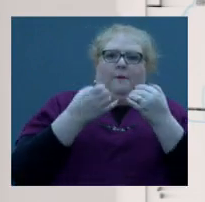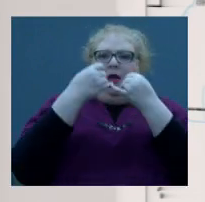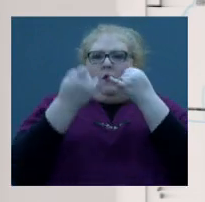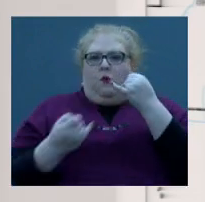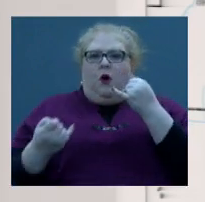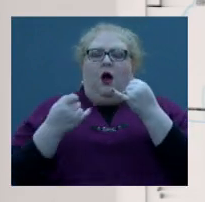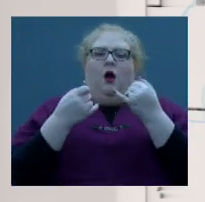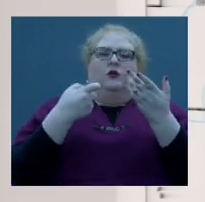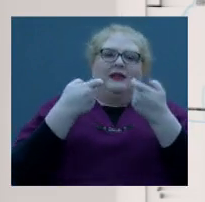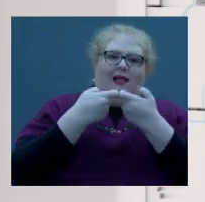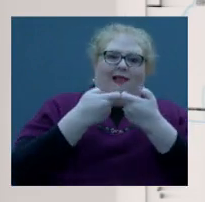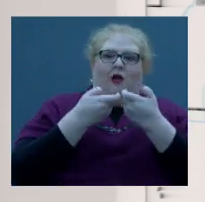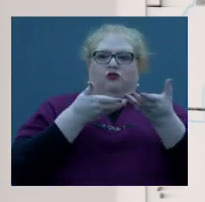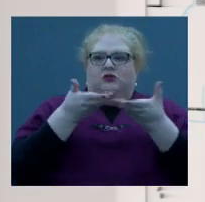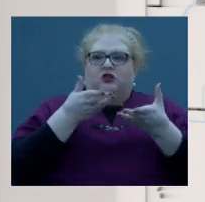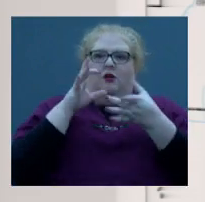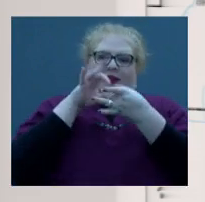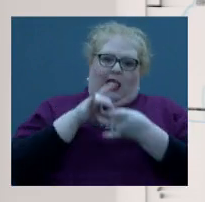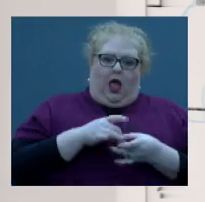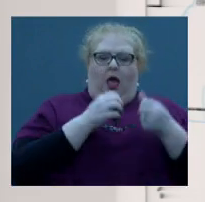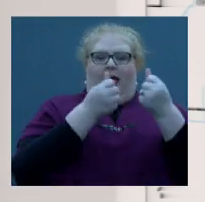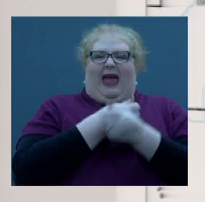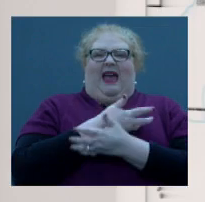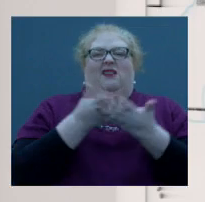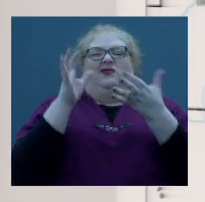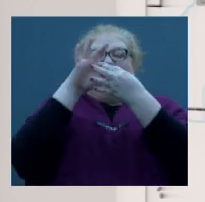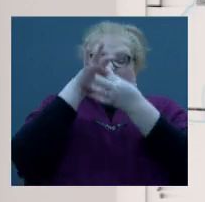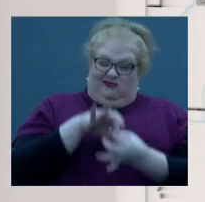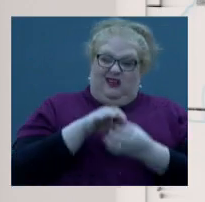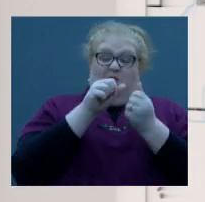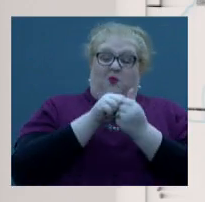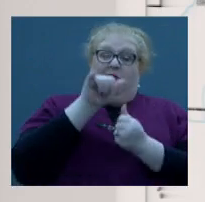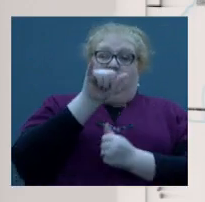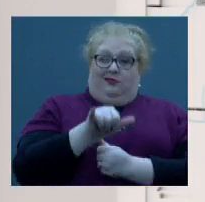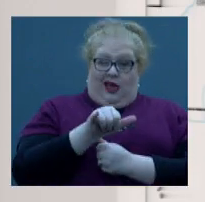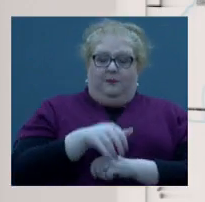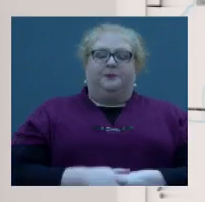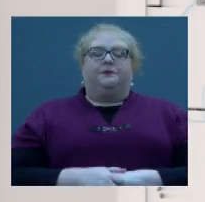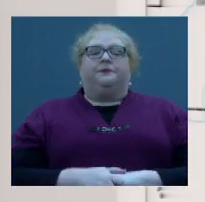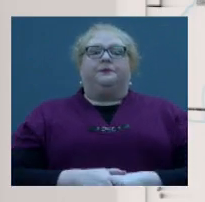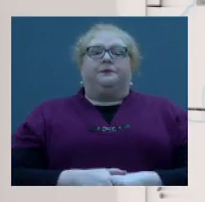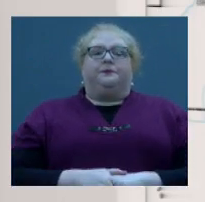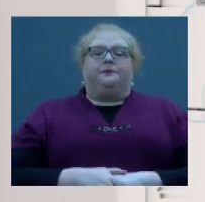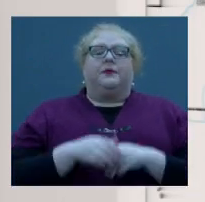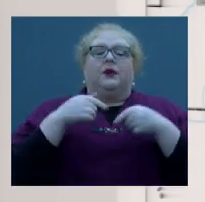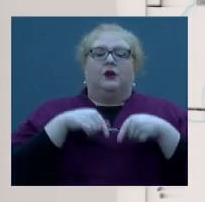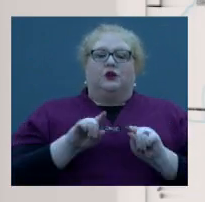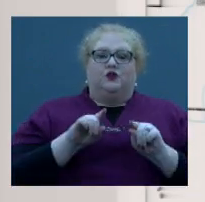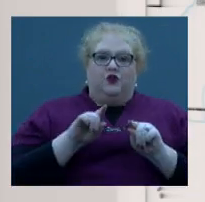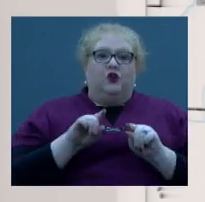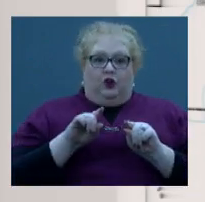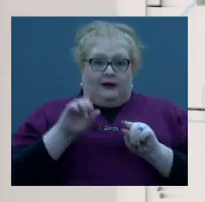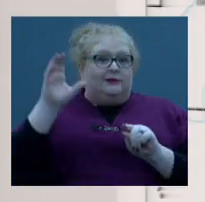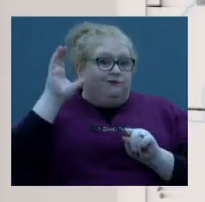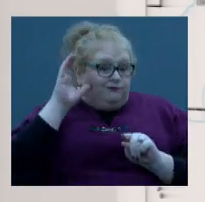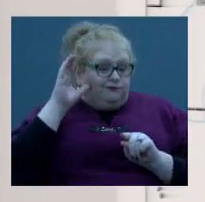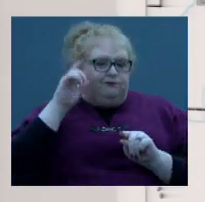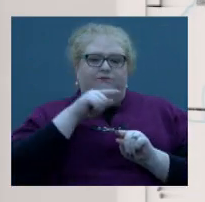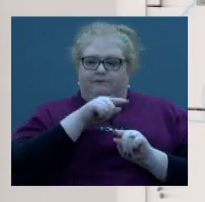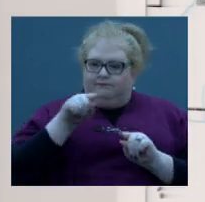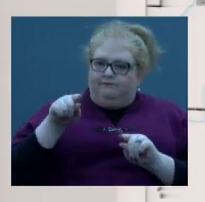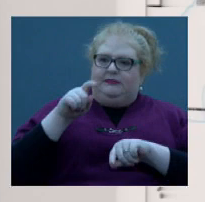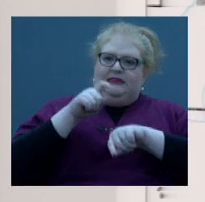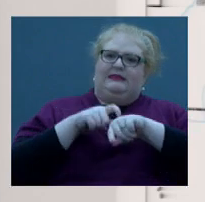electrical service connection, and all incidental work related thereto. During the hearing, the Planning Commission requested the time frame